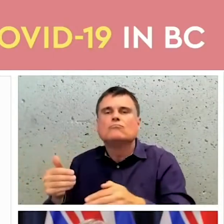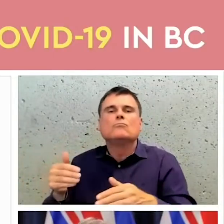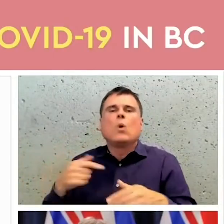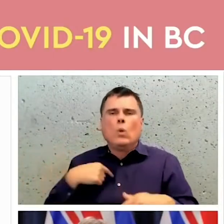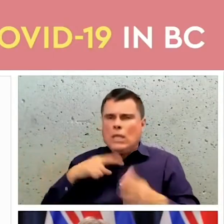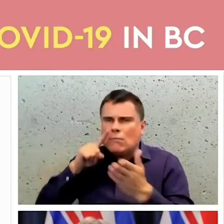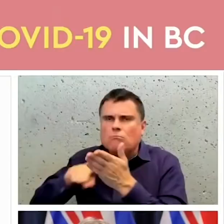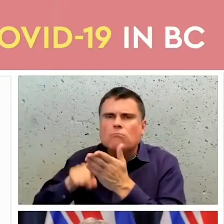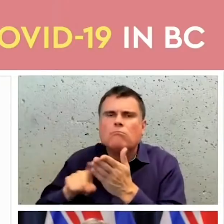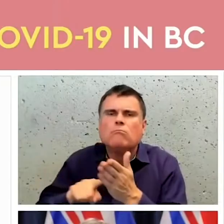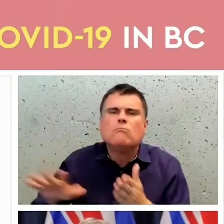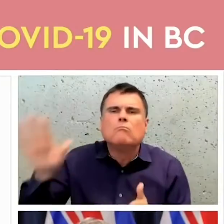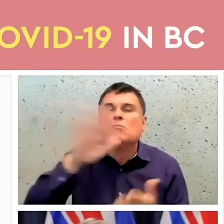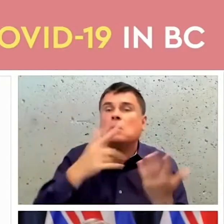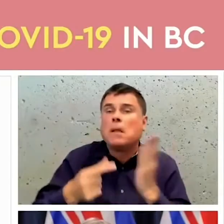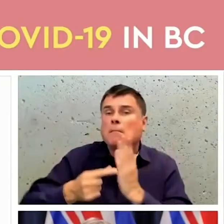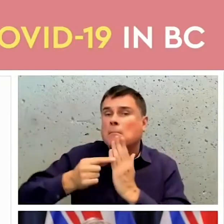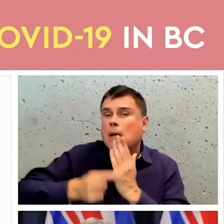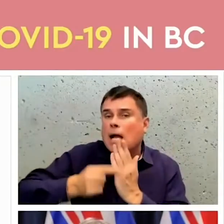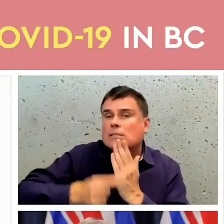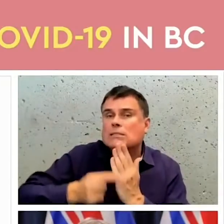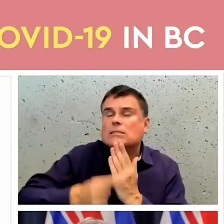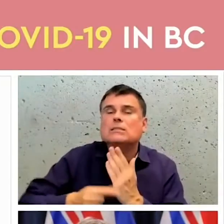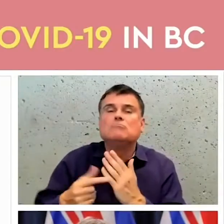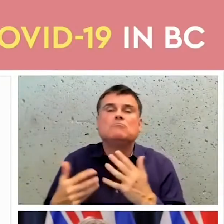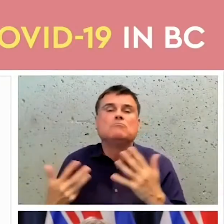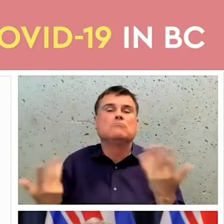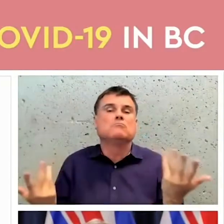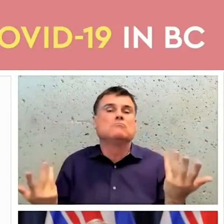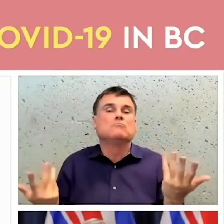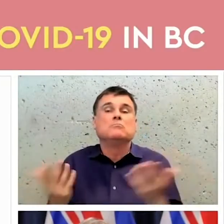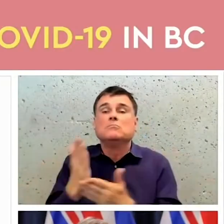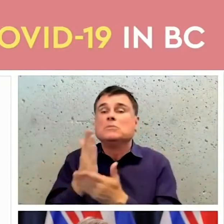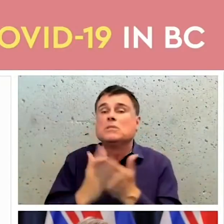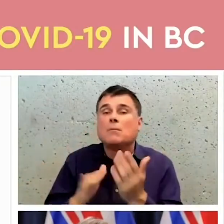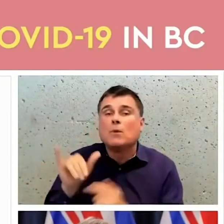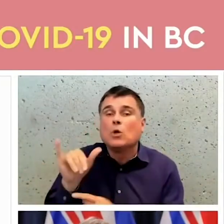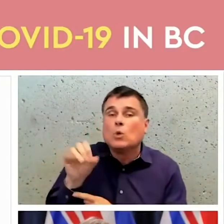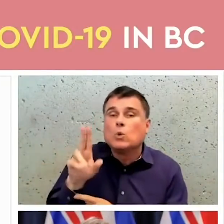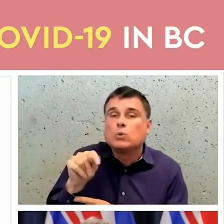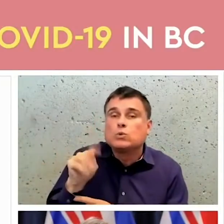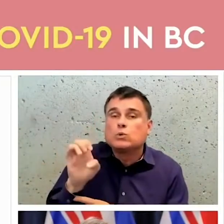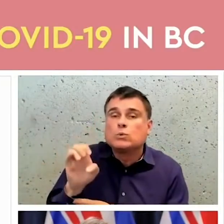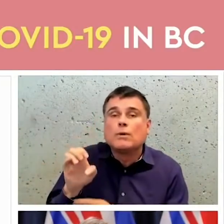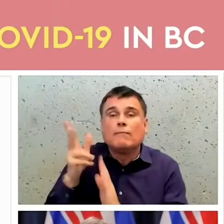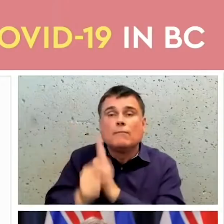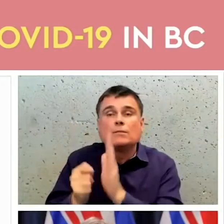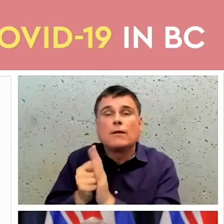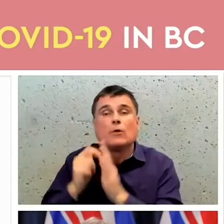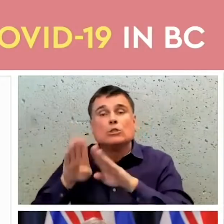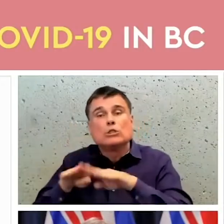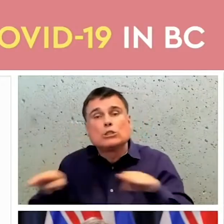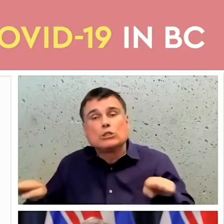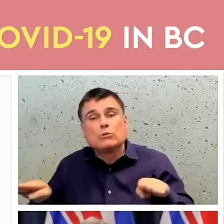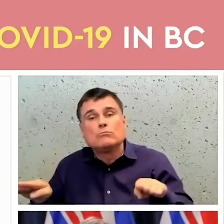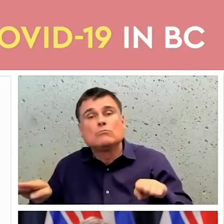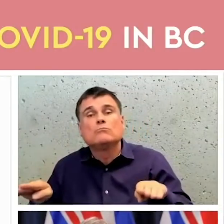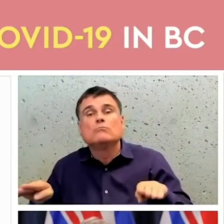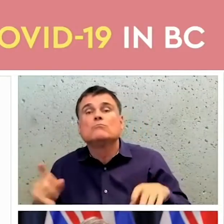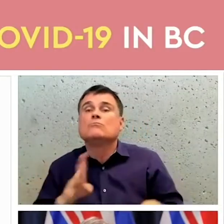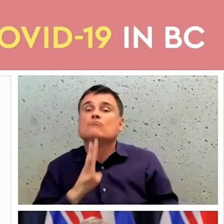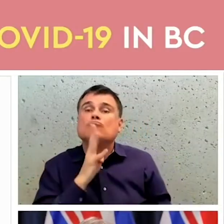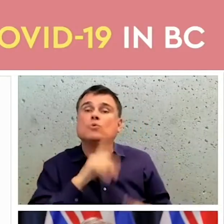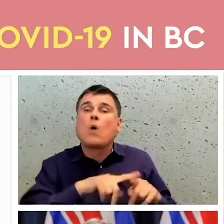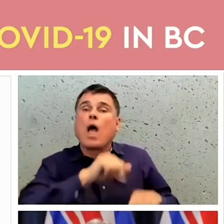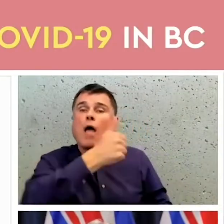videos, YouTube videos with children, talking to children, cartoon characters in some of them. I think there's a lot of work has